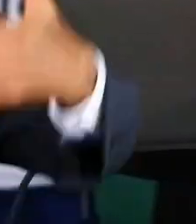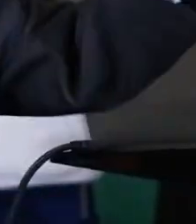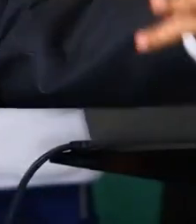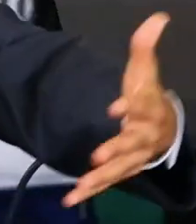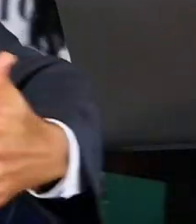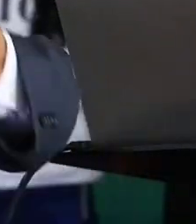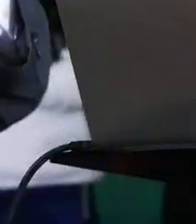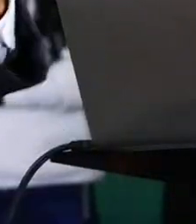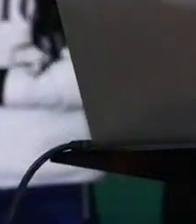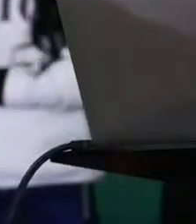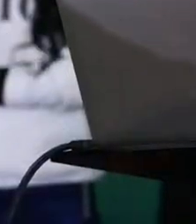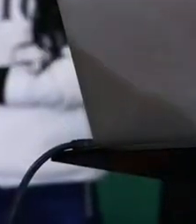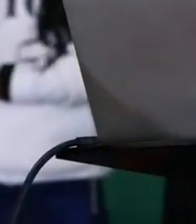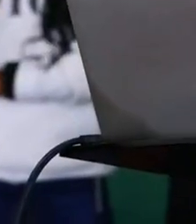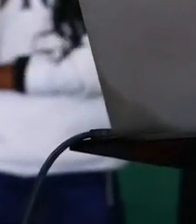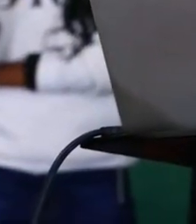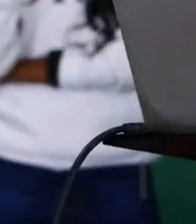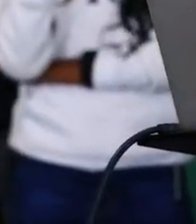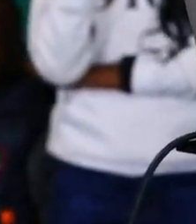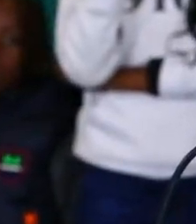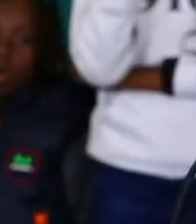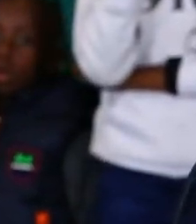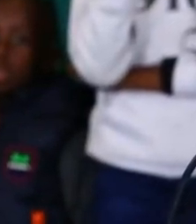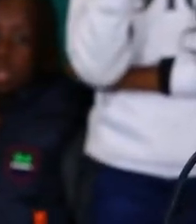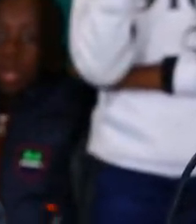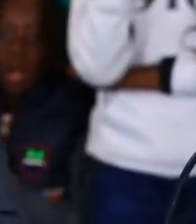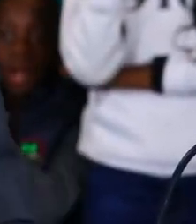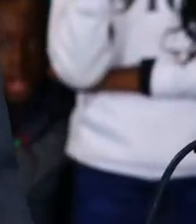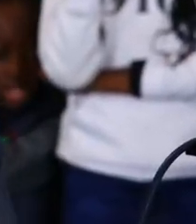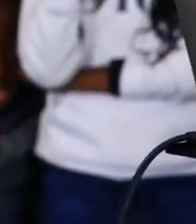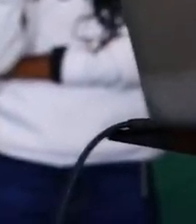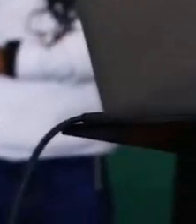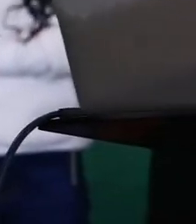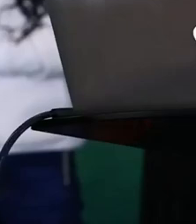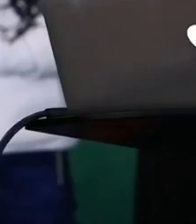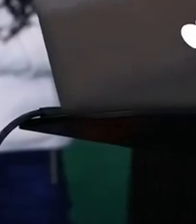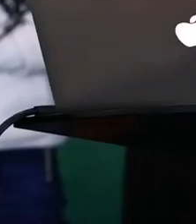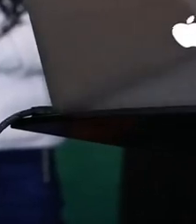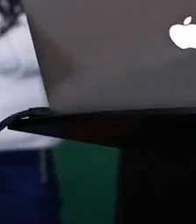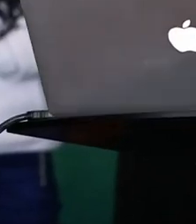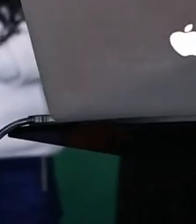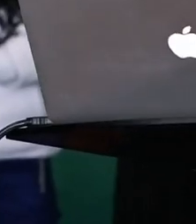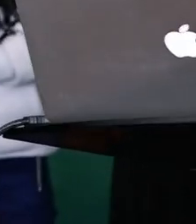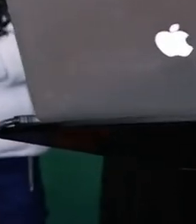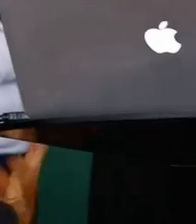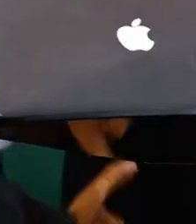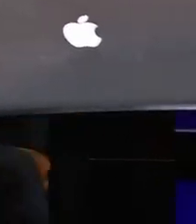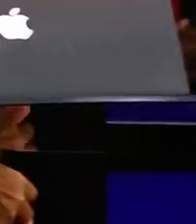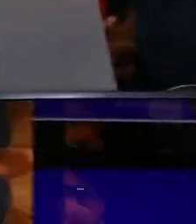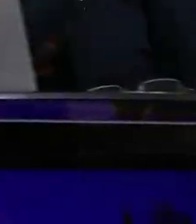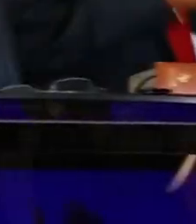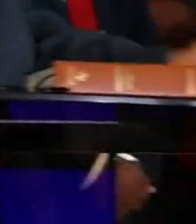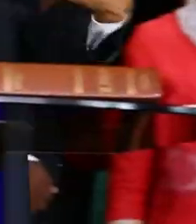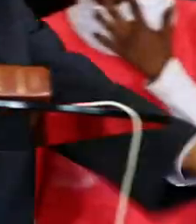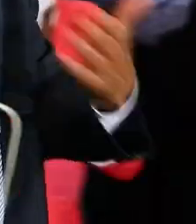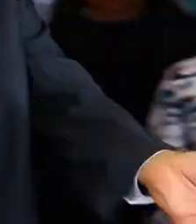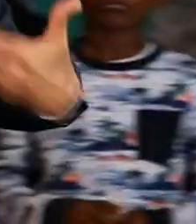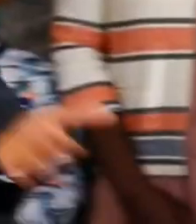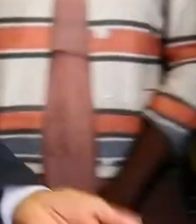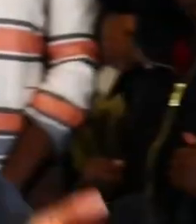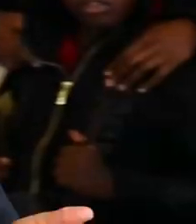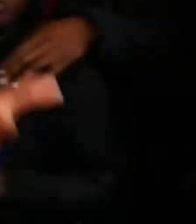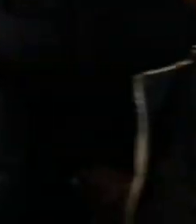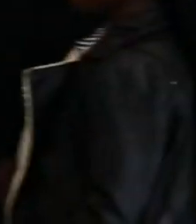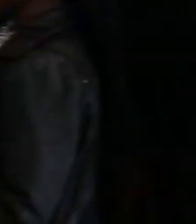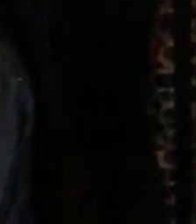Bring them. Bring them. Bring them. Bring them, bring them, bring them. Put them in the arms of deliverance. Bring them, put